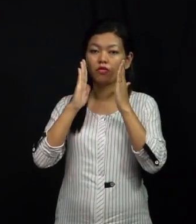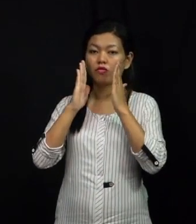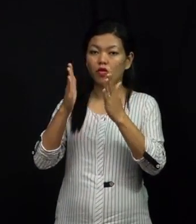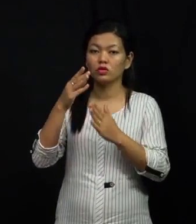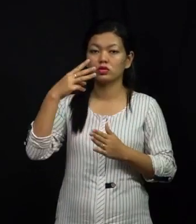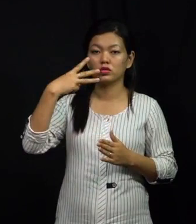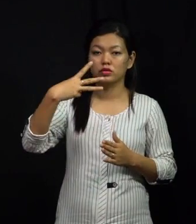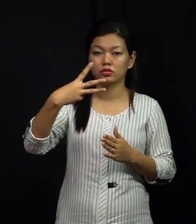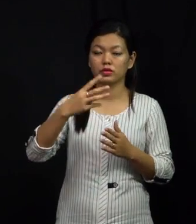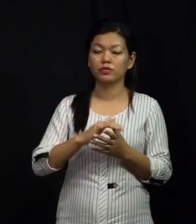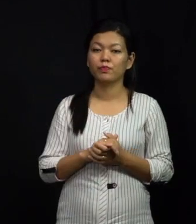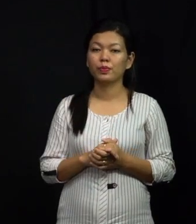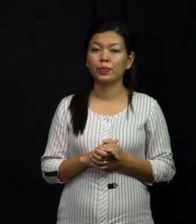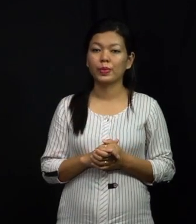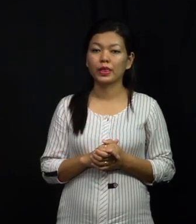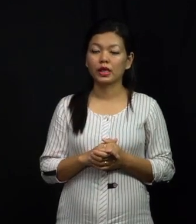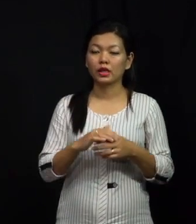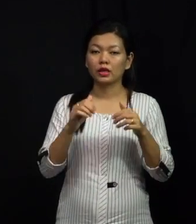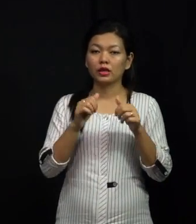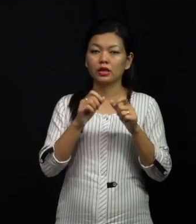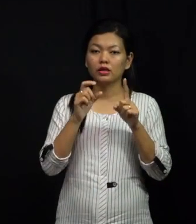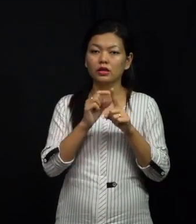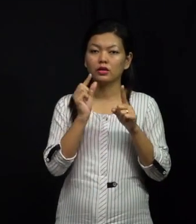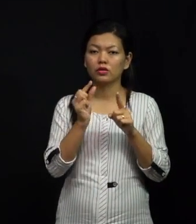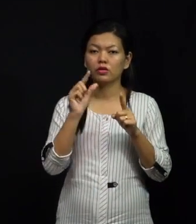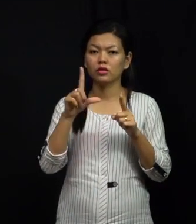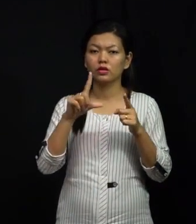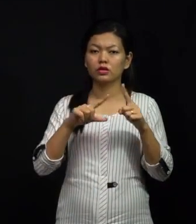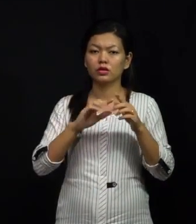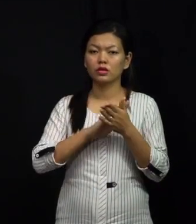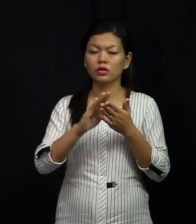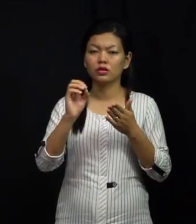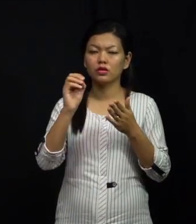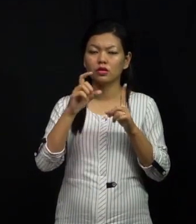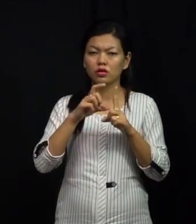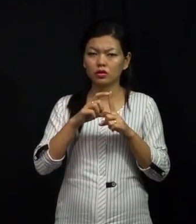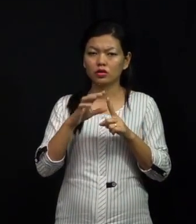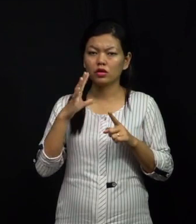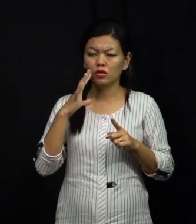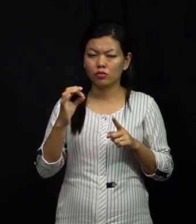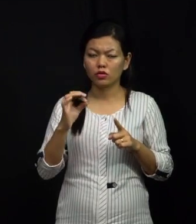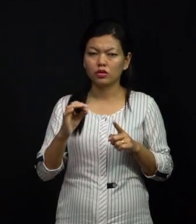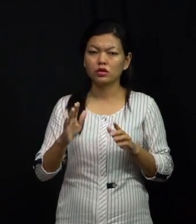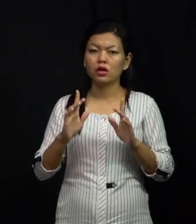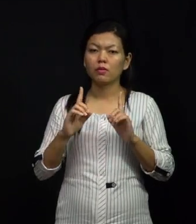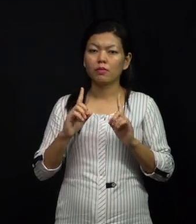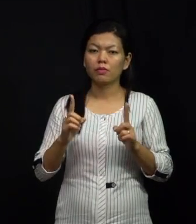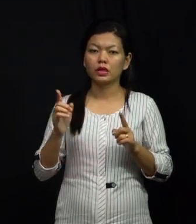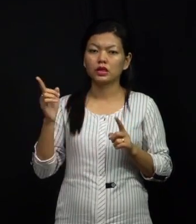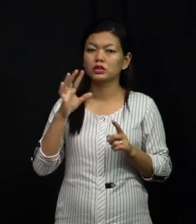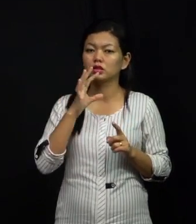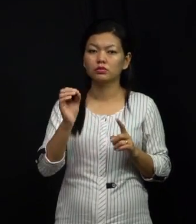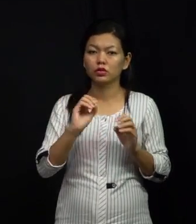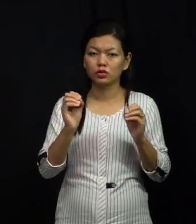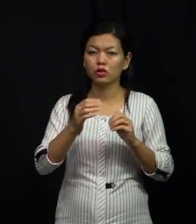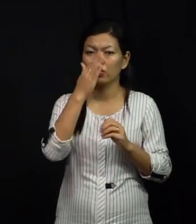Of course, adulthood and old age is also important, but that stage has not happened to you, isn't it? Right? So that is